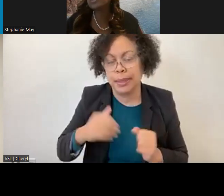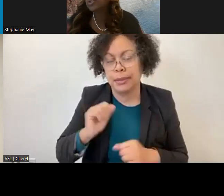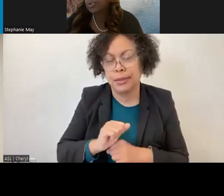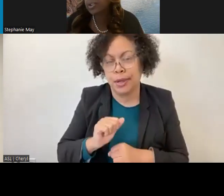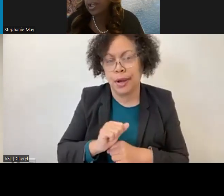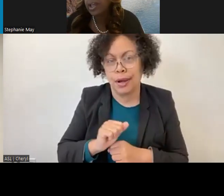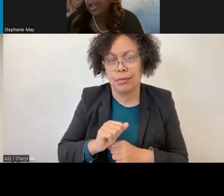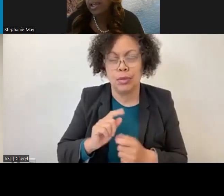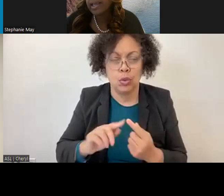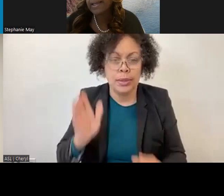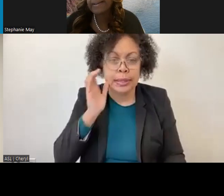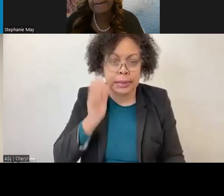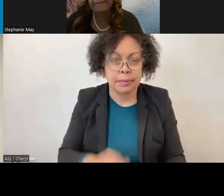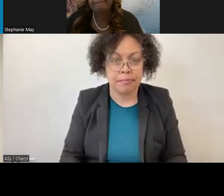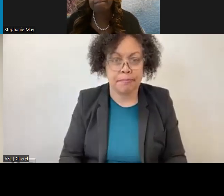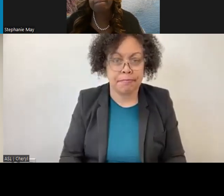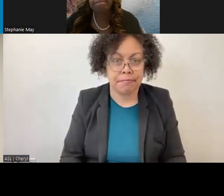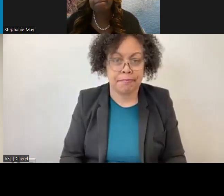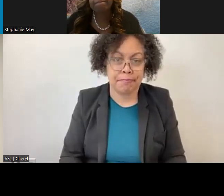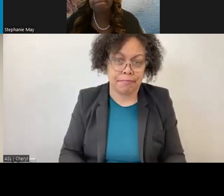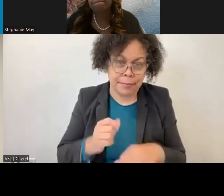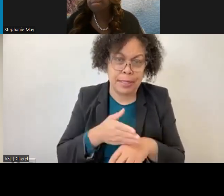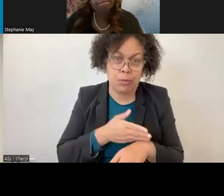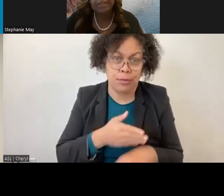becoming better listeners, and